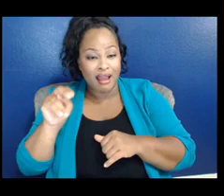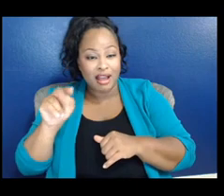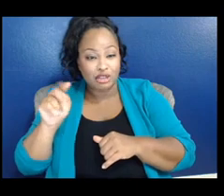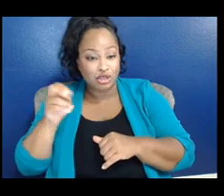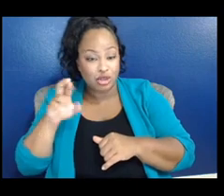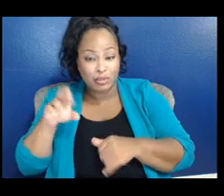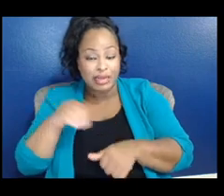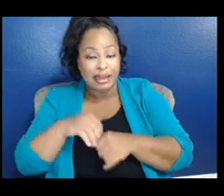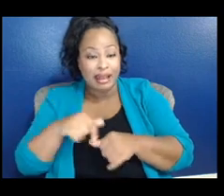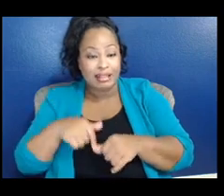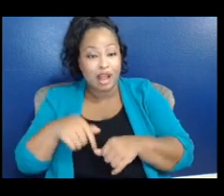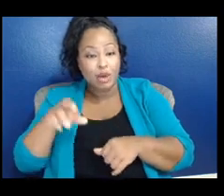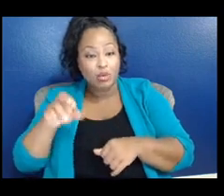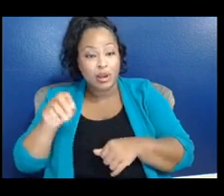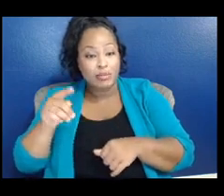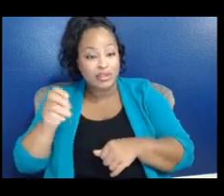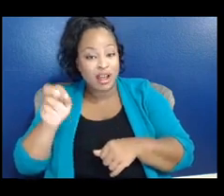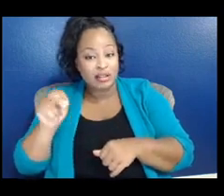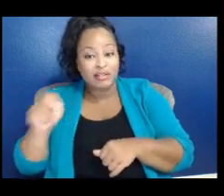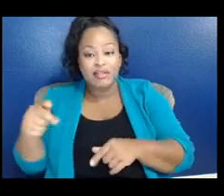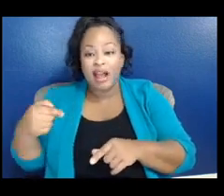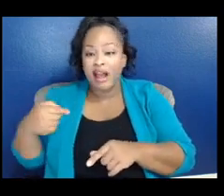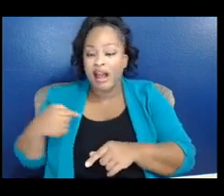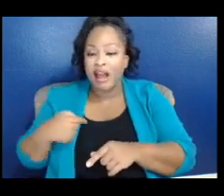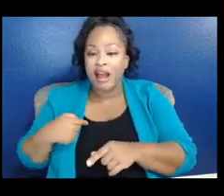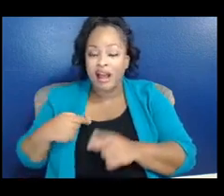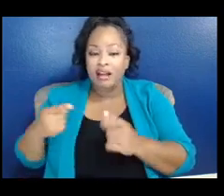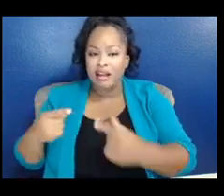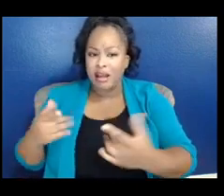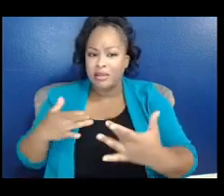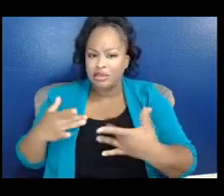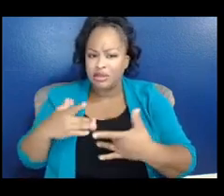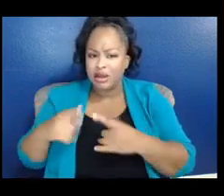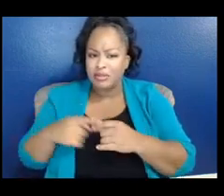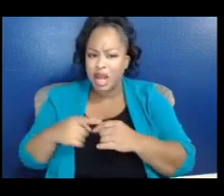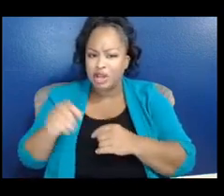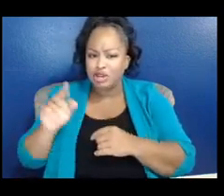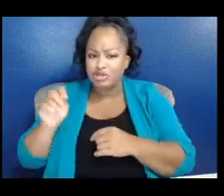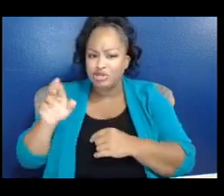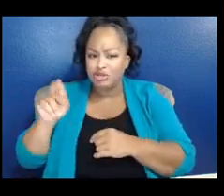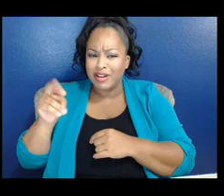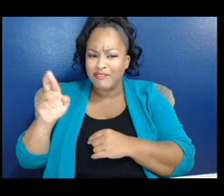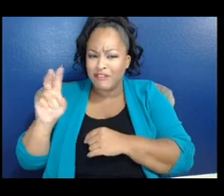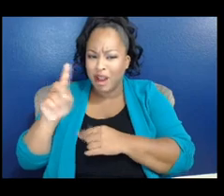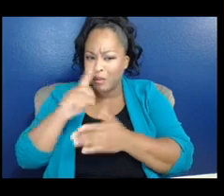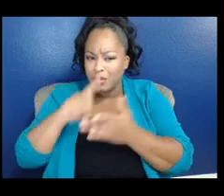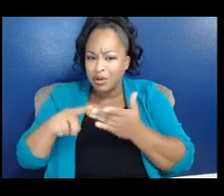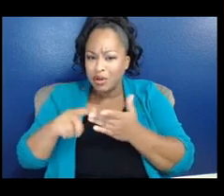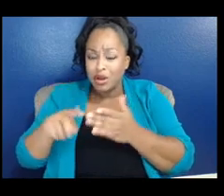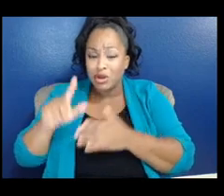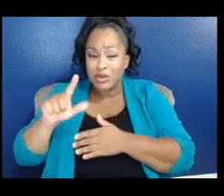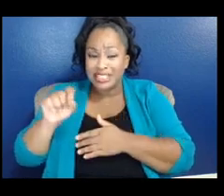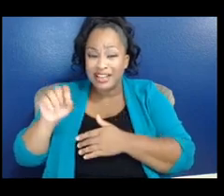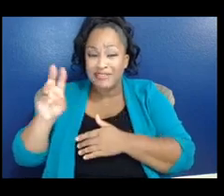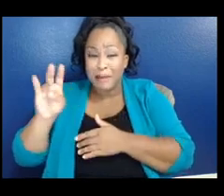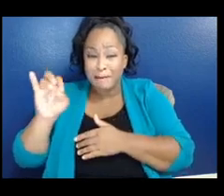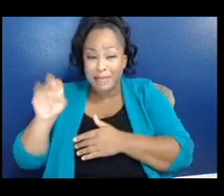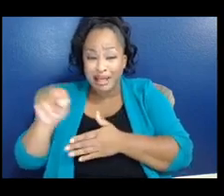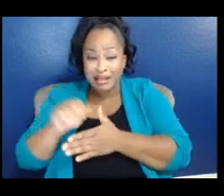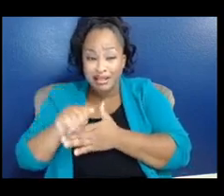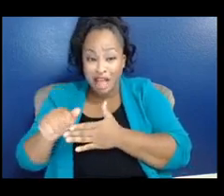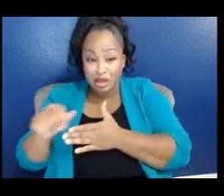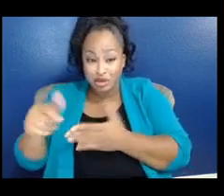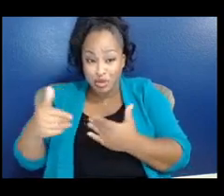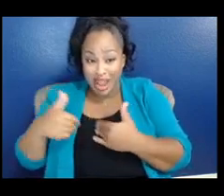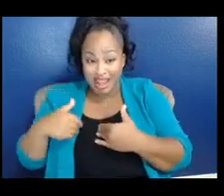I come concerned about uterine fibroid research. Of the $27 billion that you have in your budget,